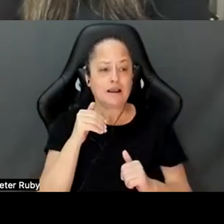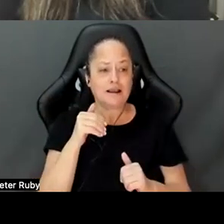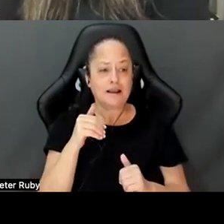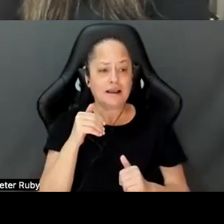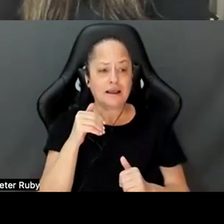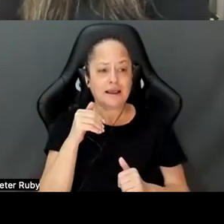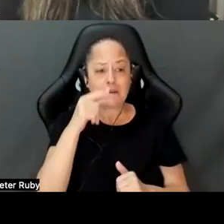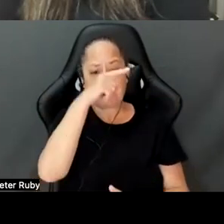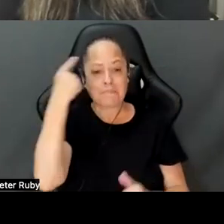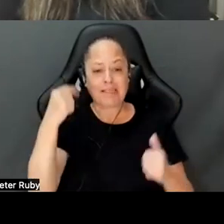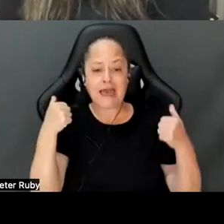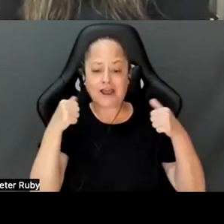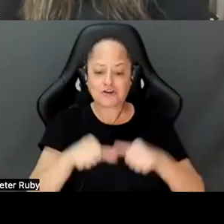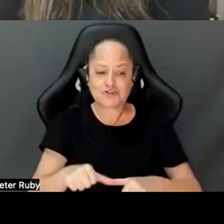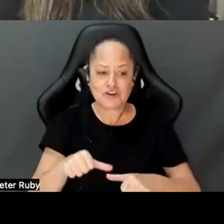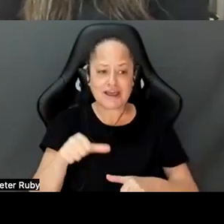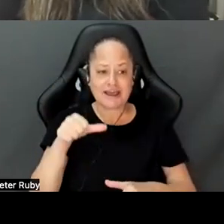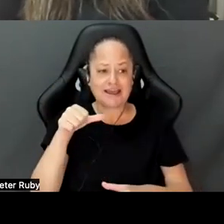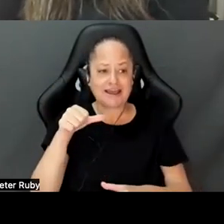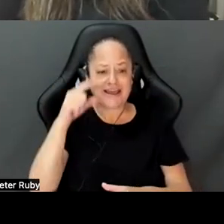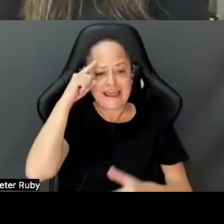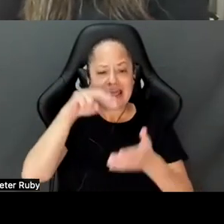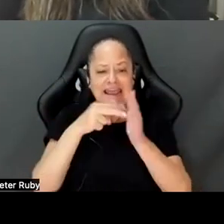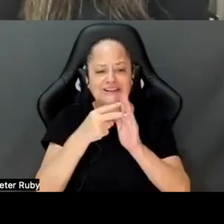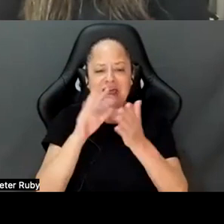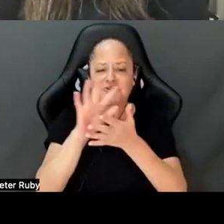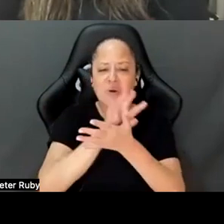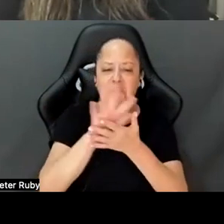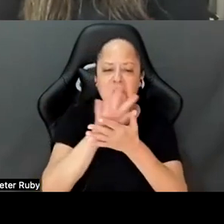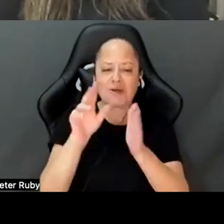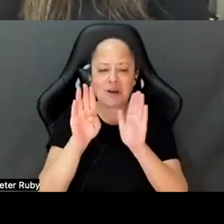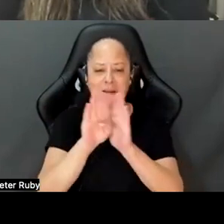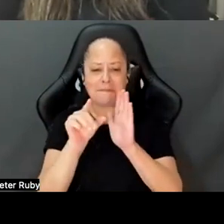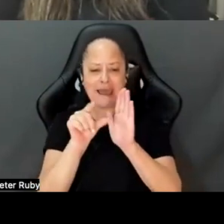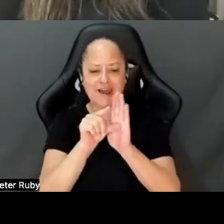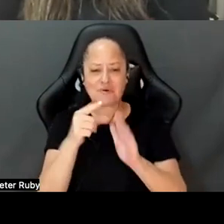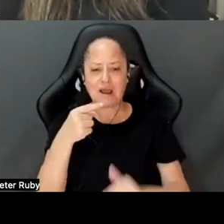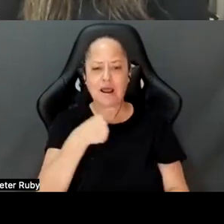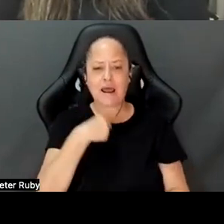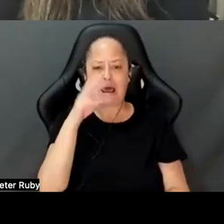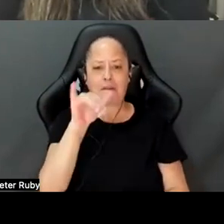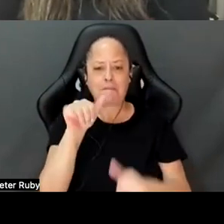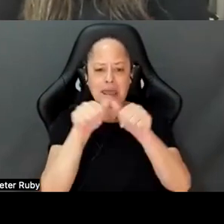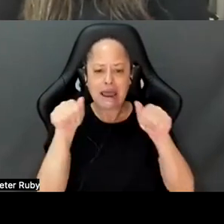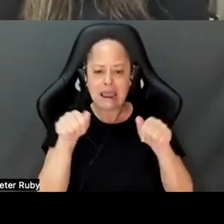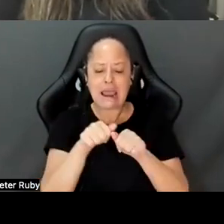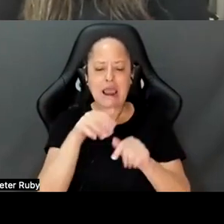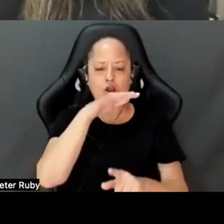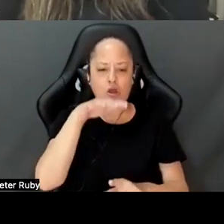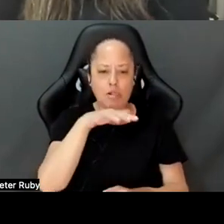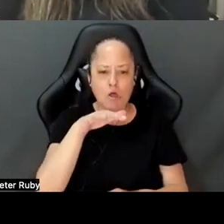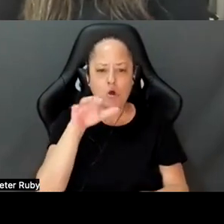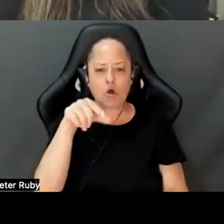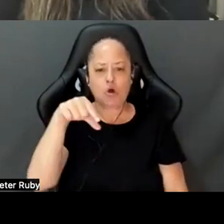and a black jacket and an intentionally blurry background. I'm a Bay Area local queer